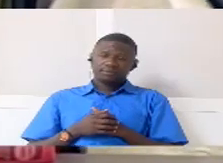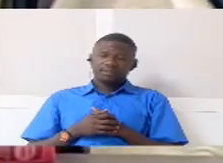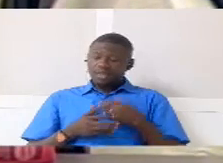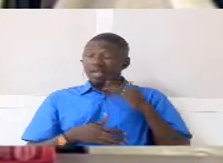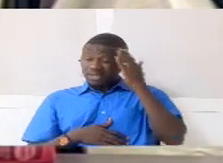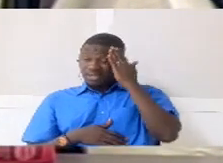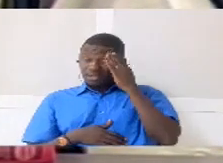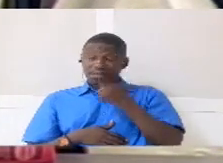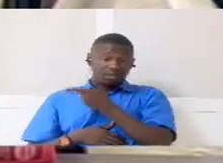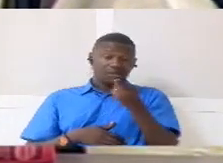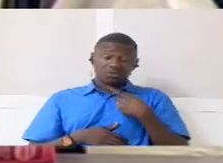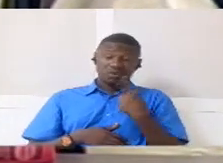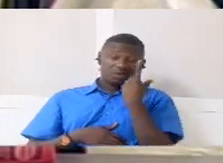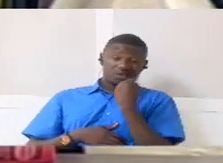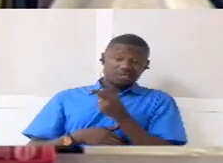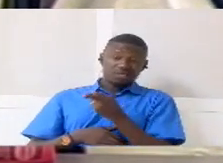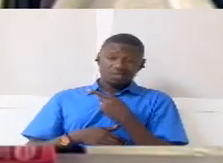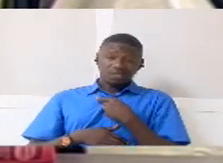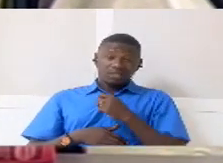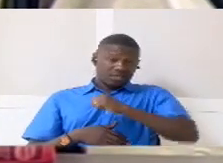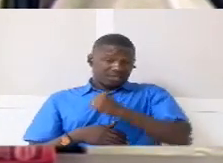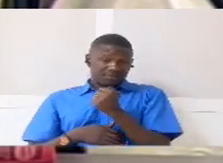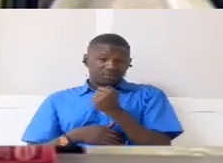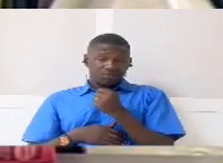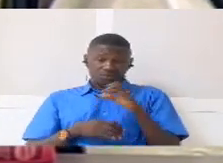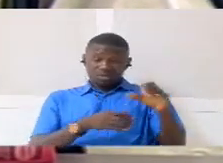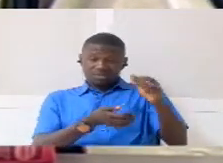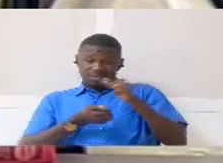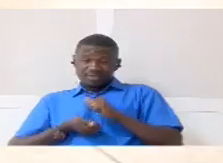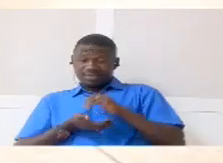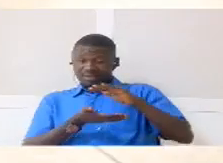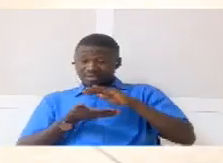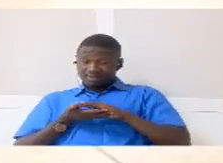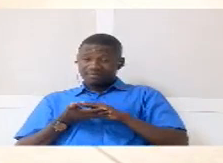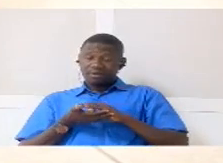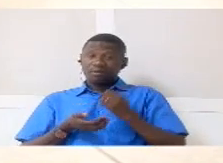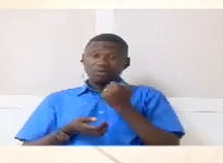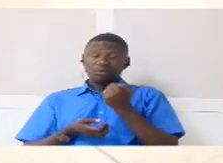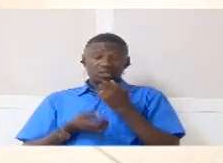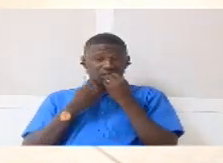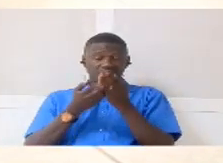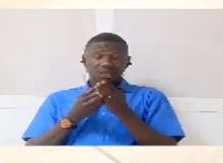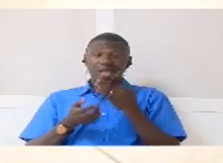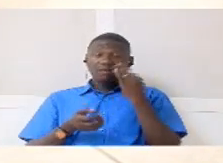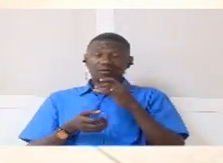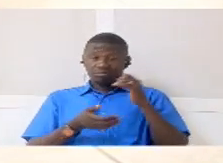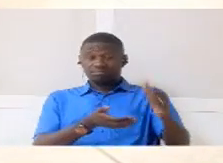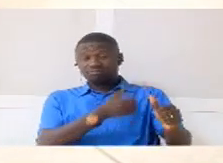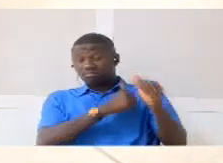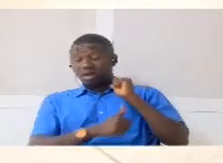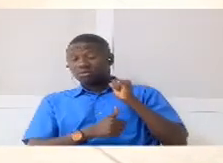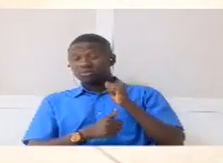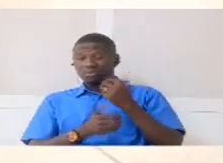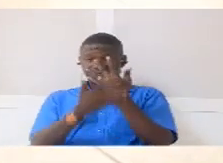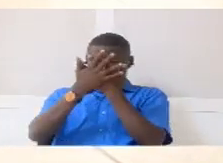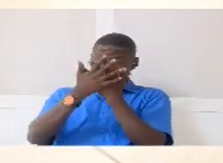did not like him resisting because he said that if he is to be brought to the prisons, he should be